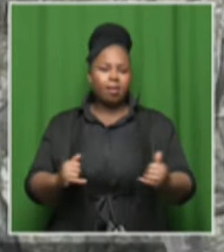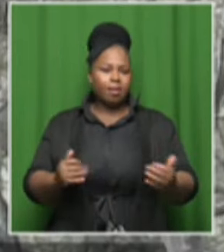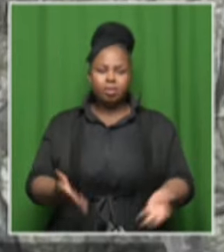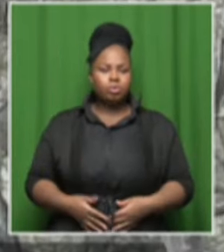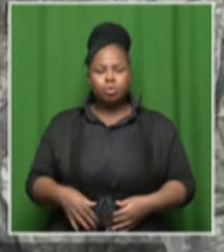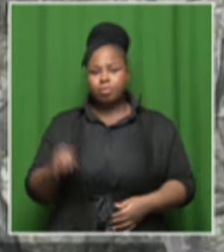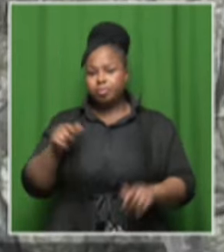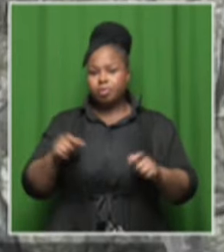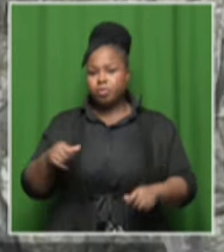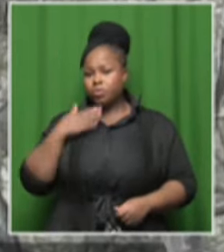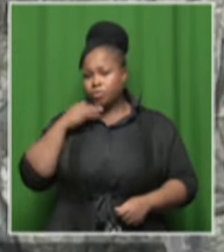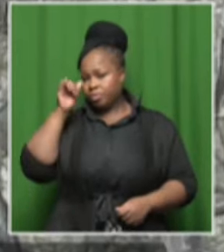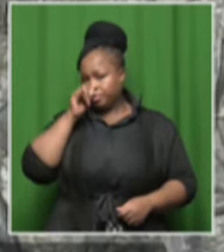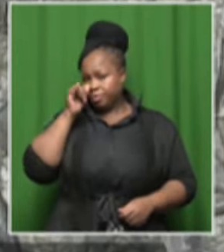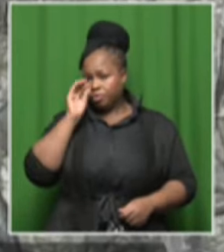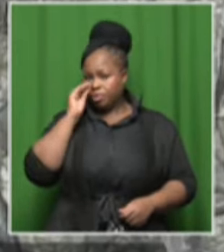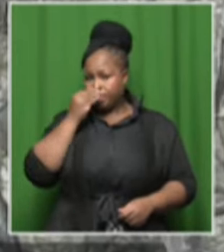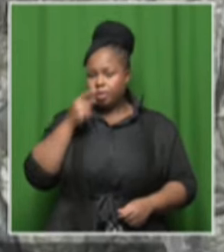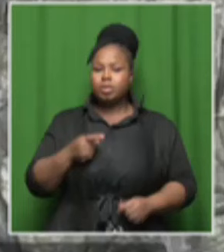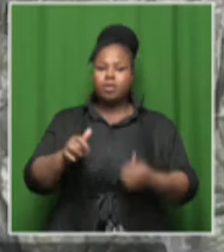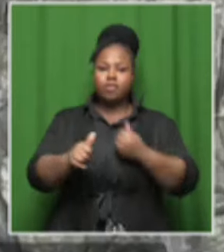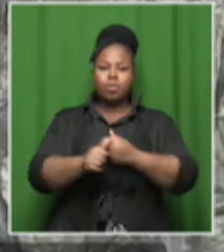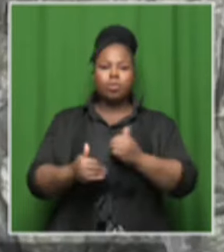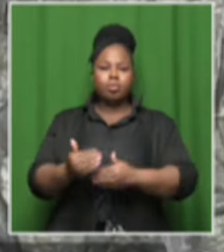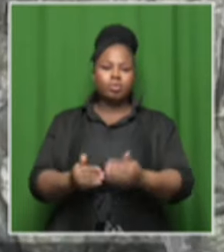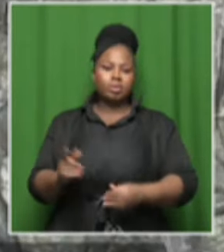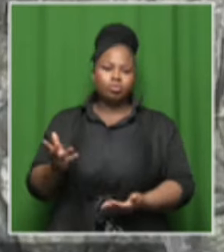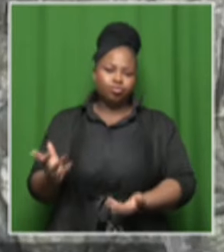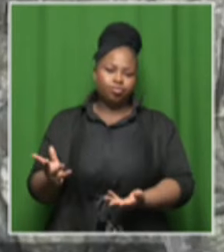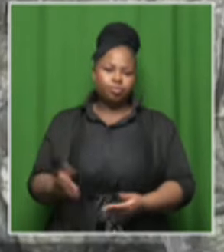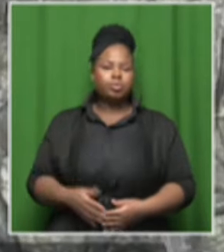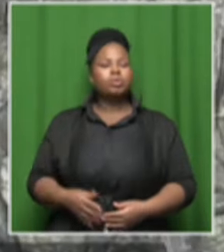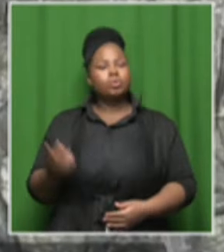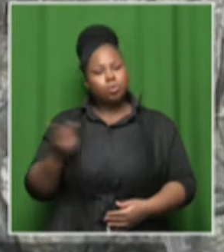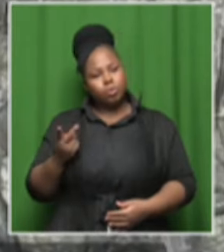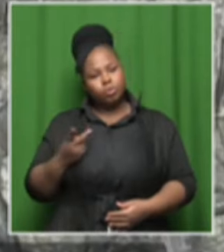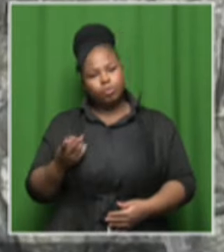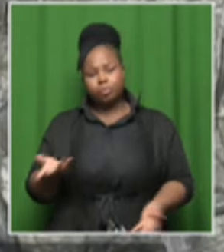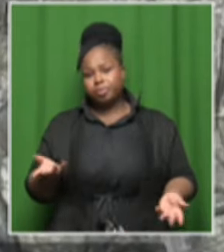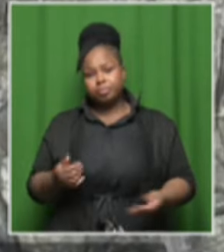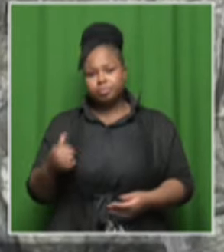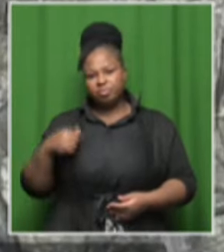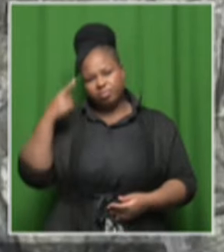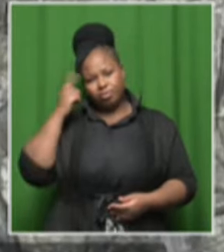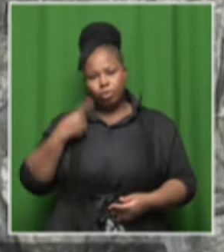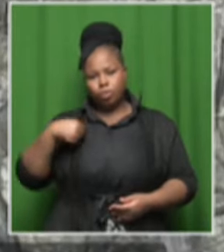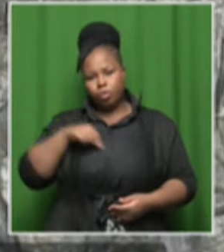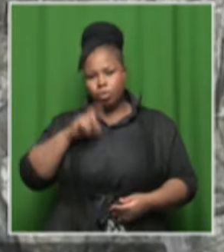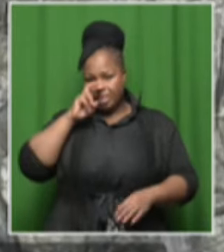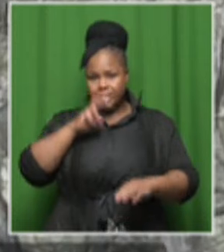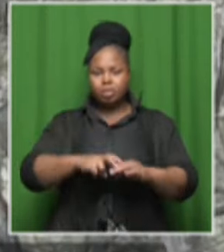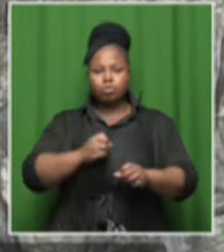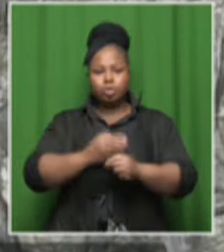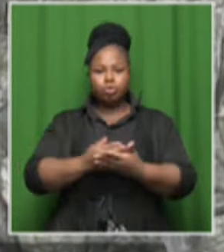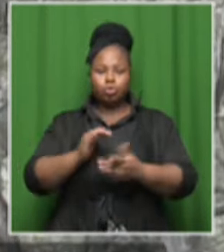or criminals in general follow the digitalization process. And again, it's an arms race, right? So I think we all need to get better at how we protect